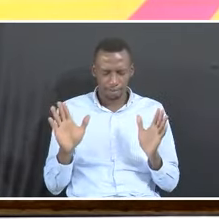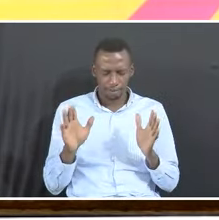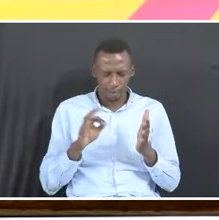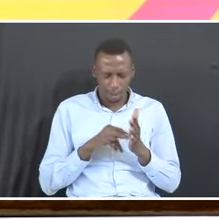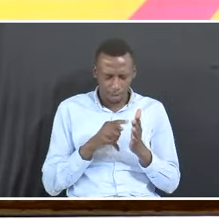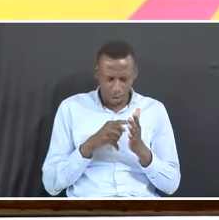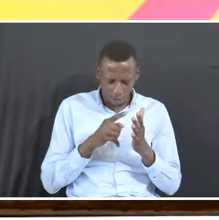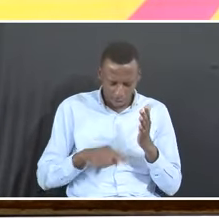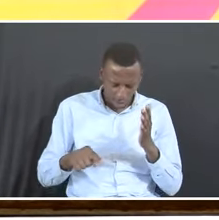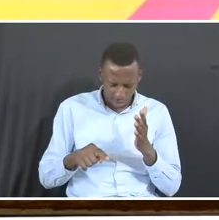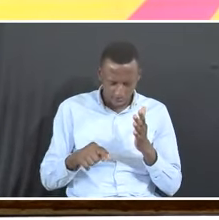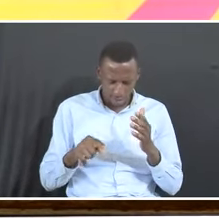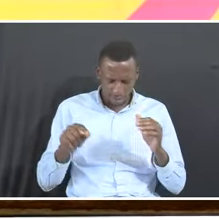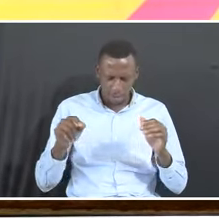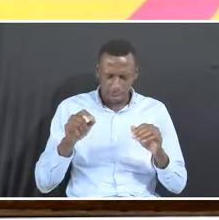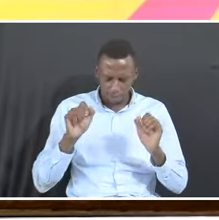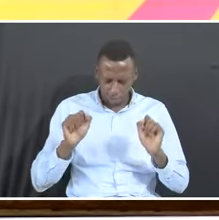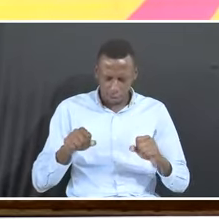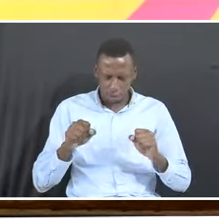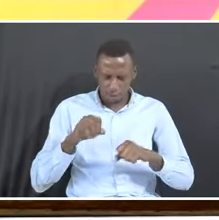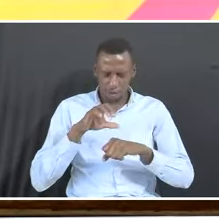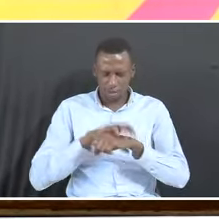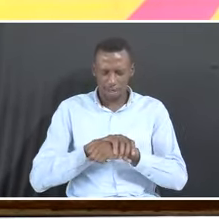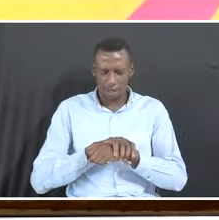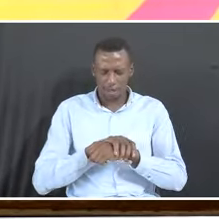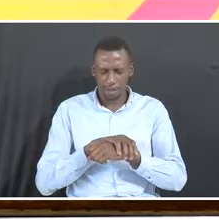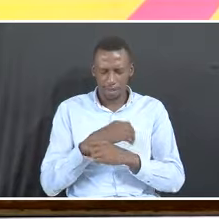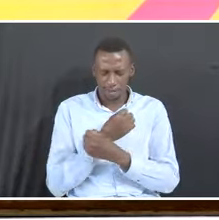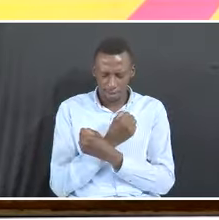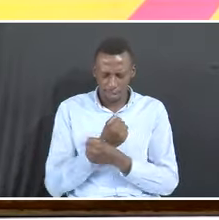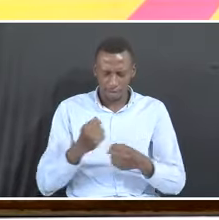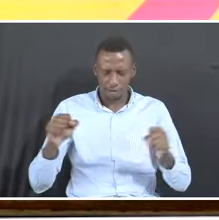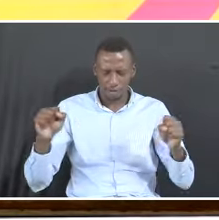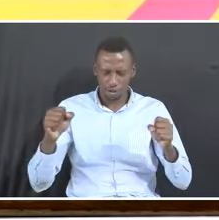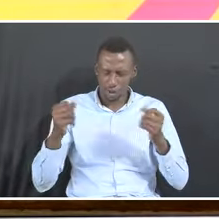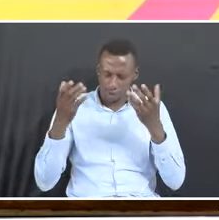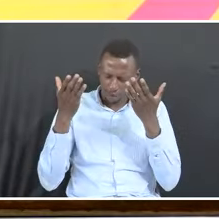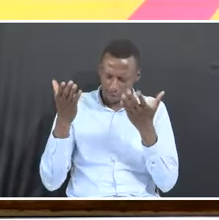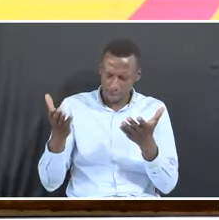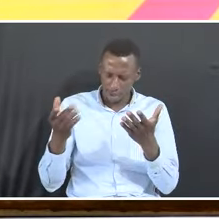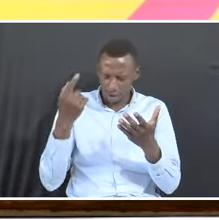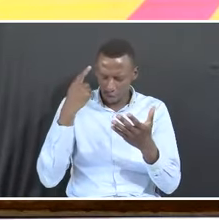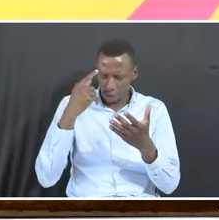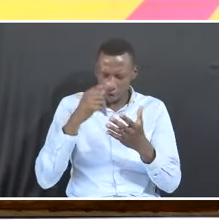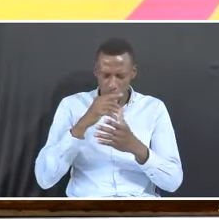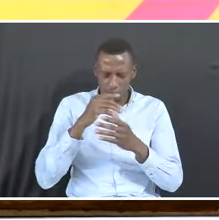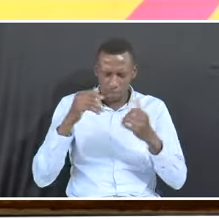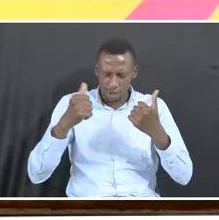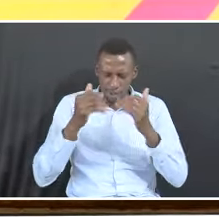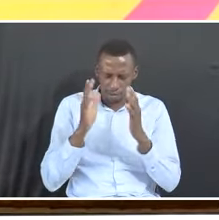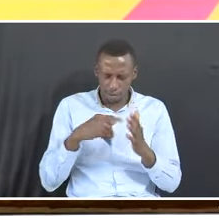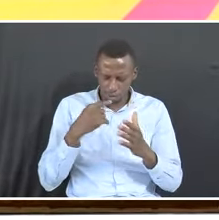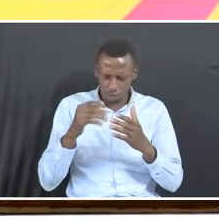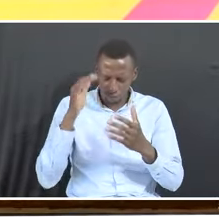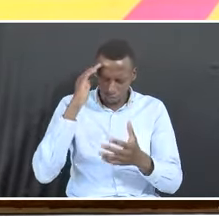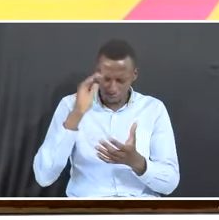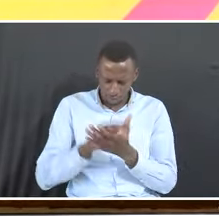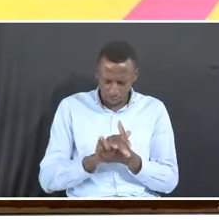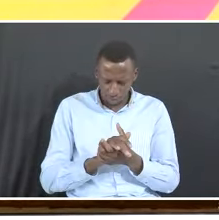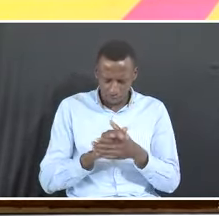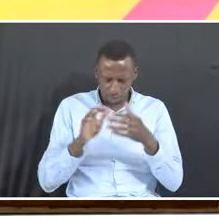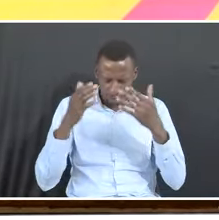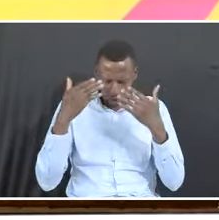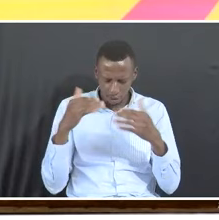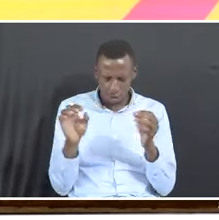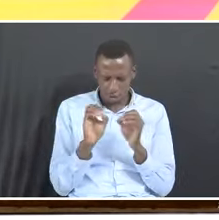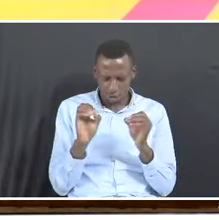now been sealed. It is permanent forever, for whoever believes will never be lost, but